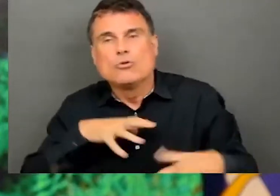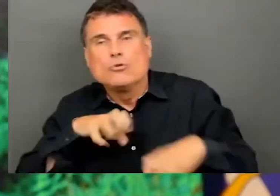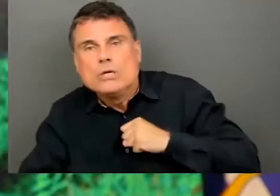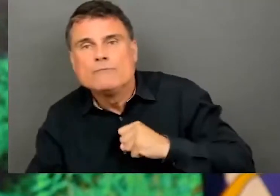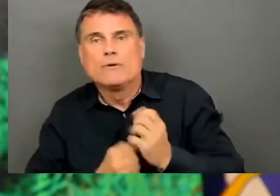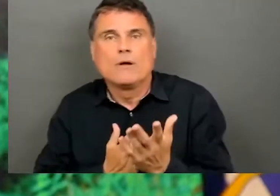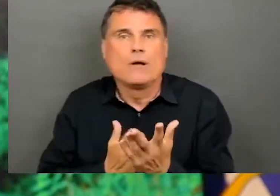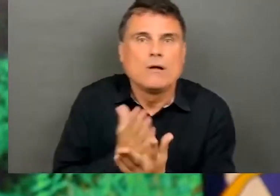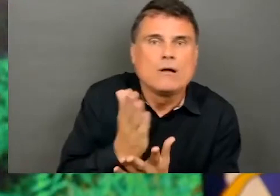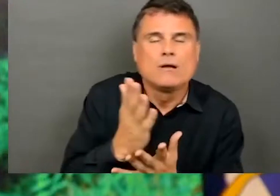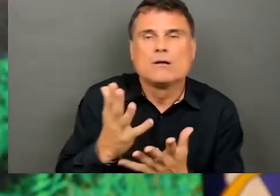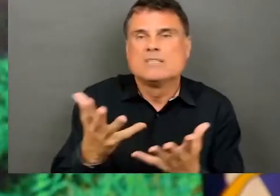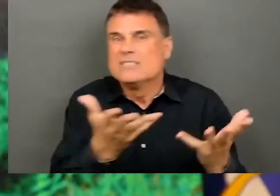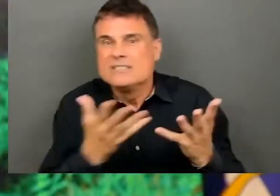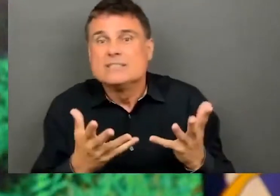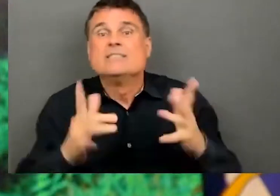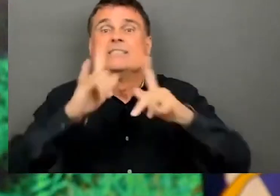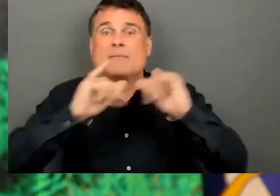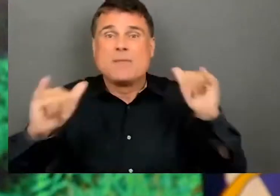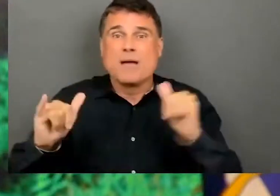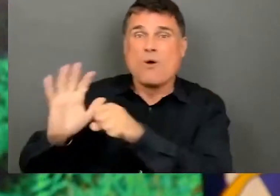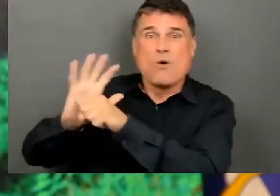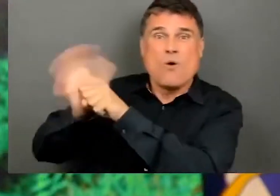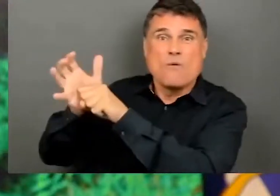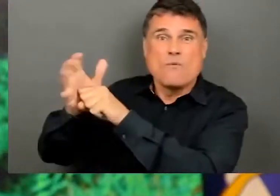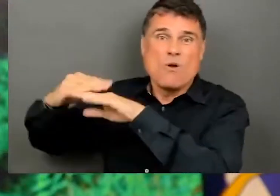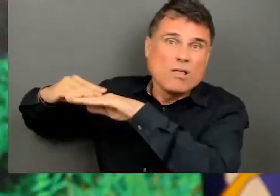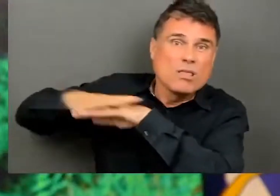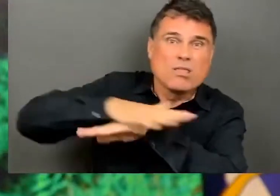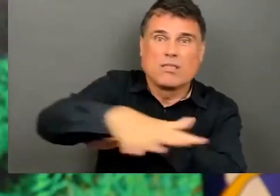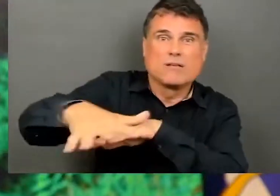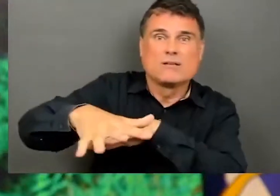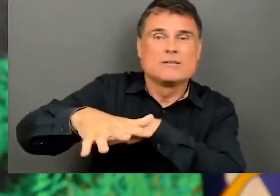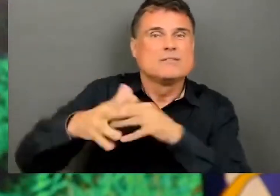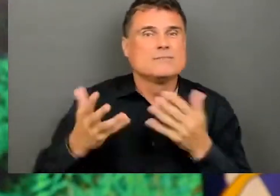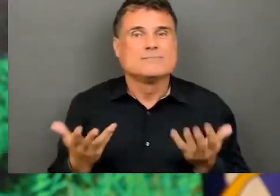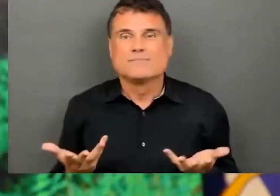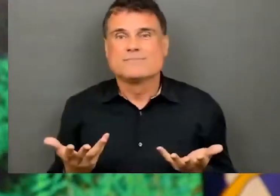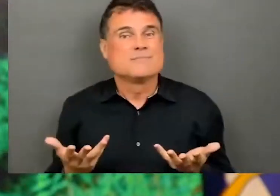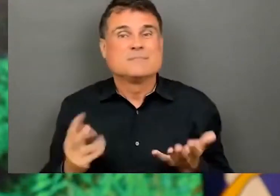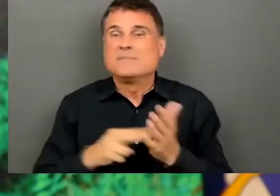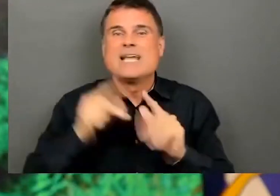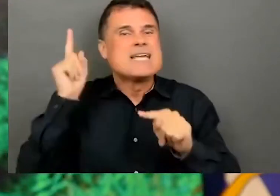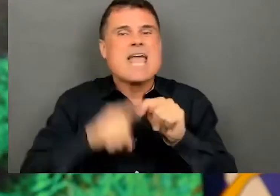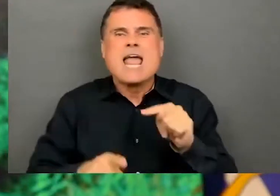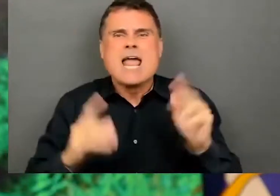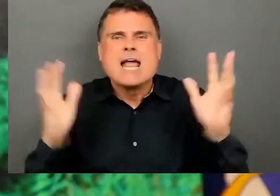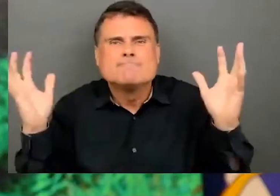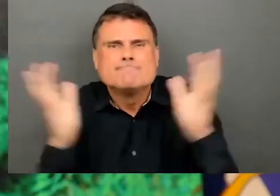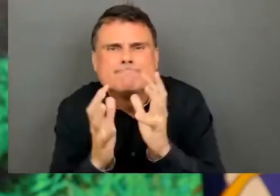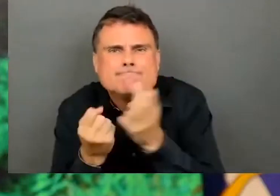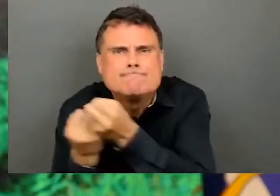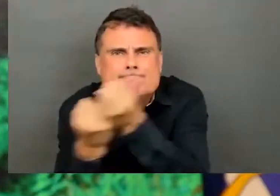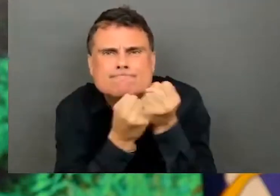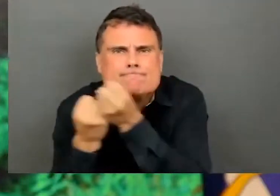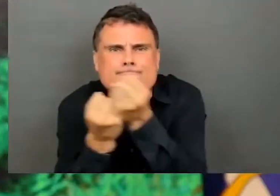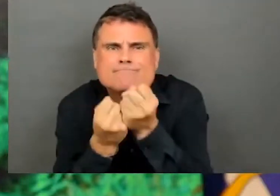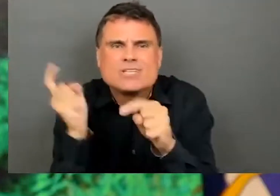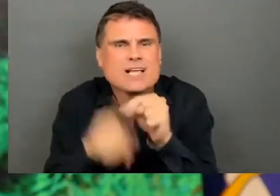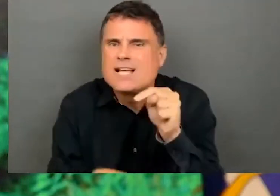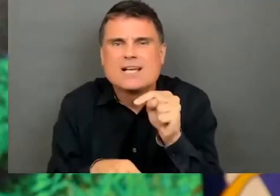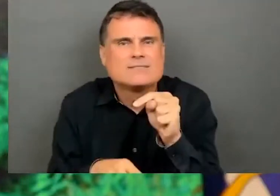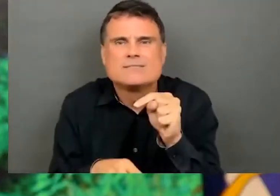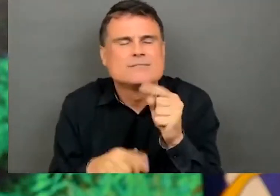together to support each other. This is a tragedy for all of us as British Columbians, and my thoughts are with everyone who has